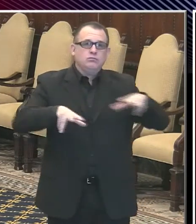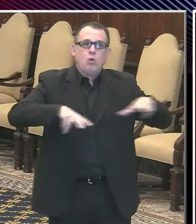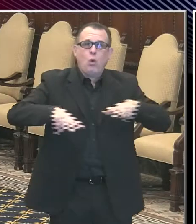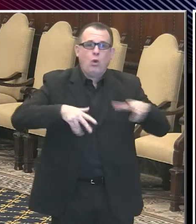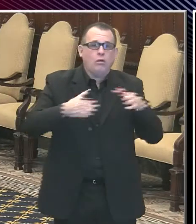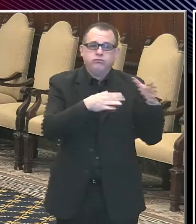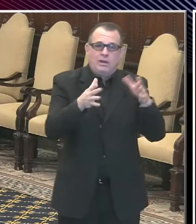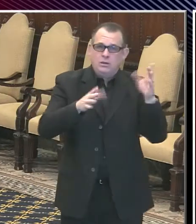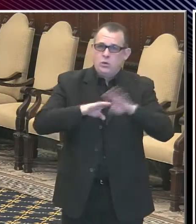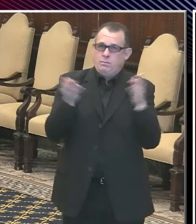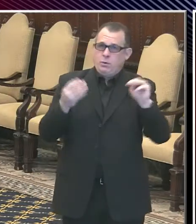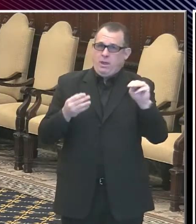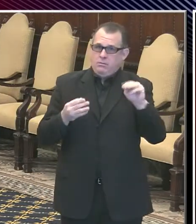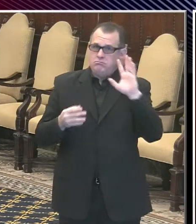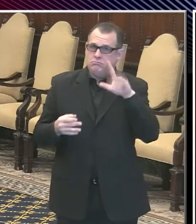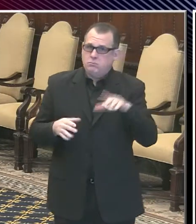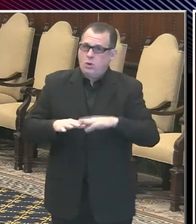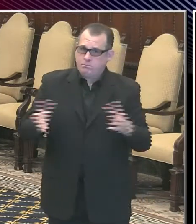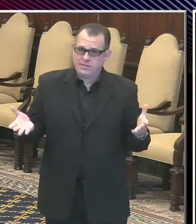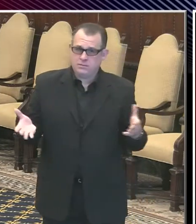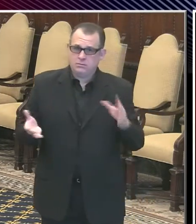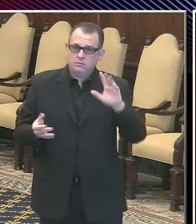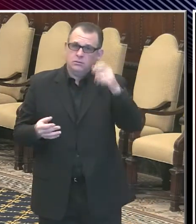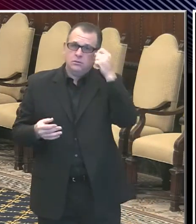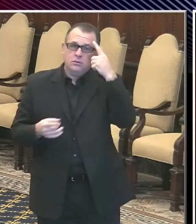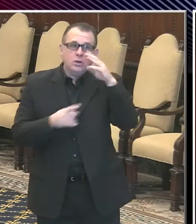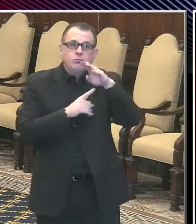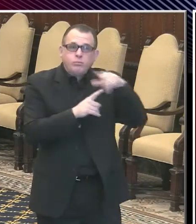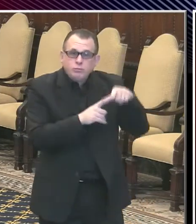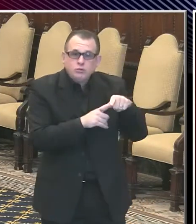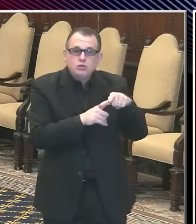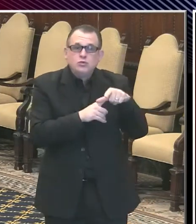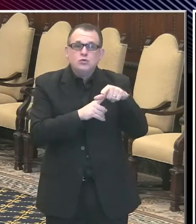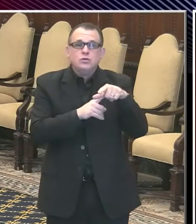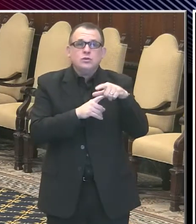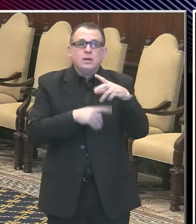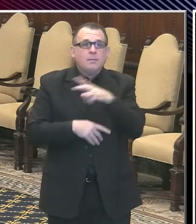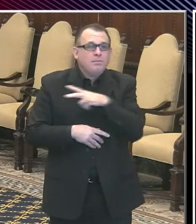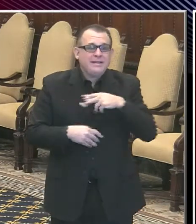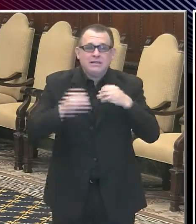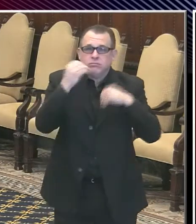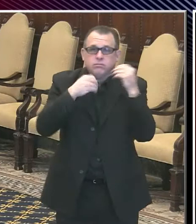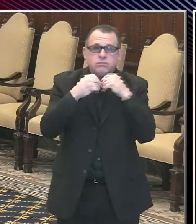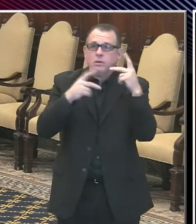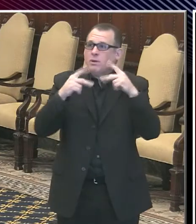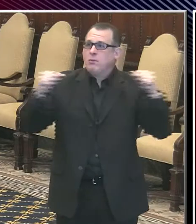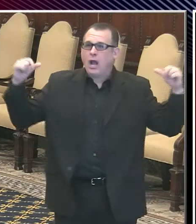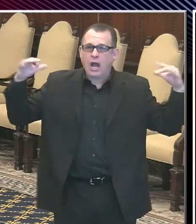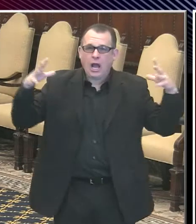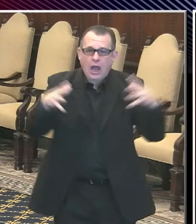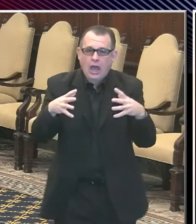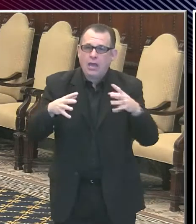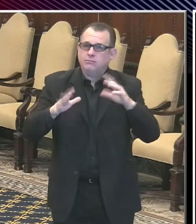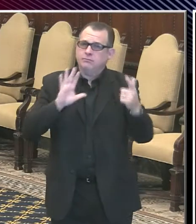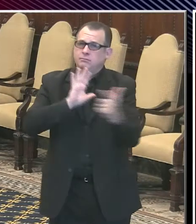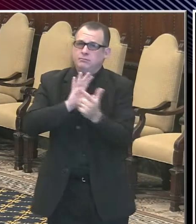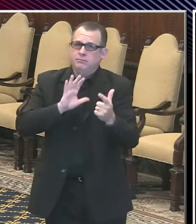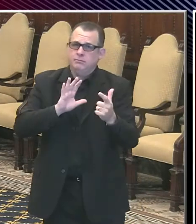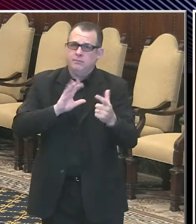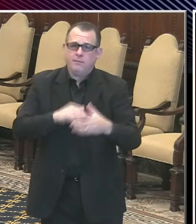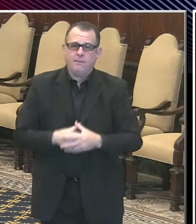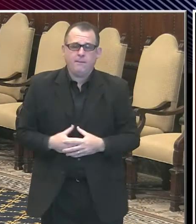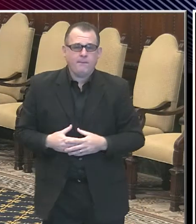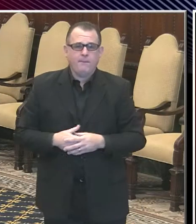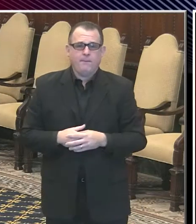holiday. However, barbecues, large picnics, and other group gatherings are not permitted. Residents are encouraged to enjoy